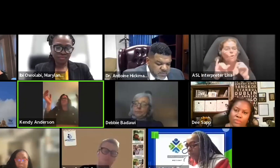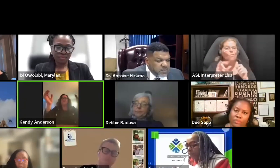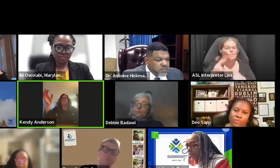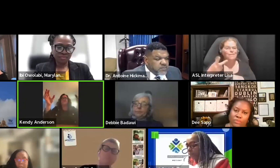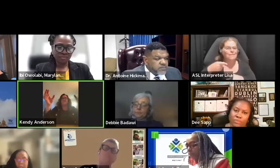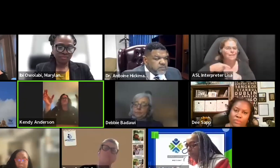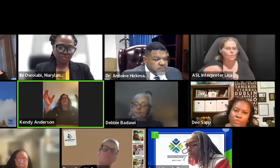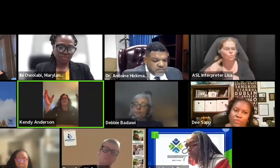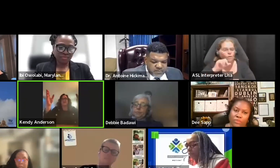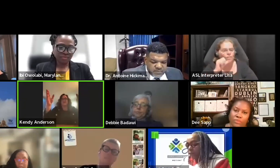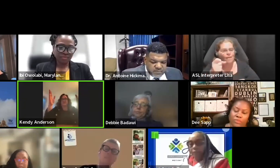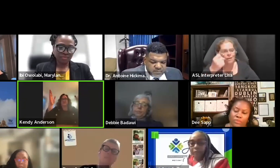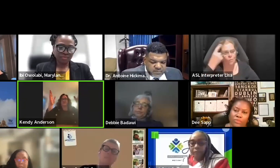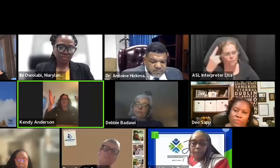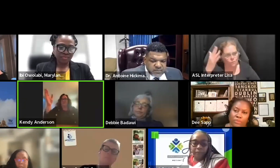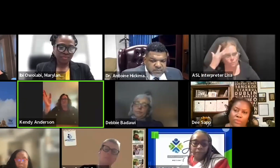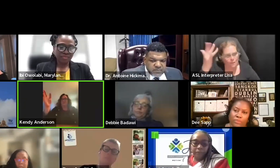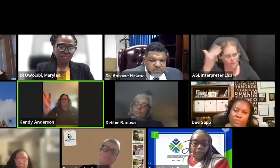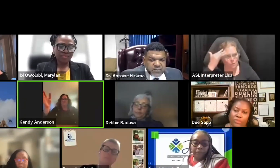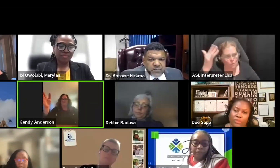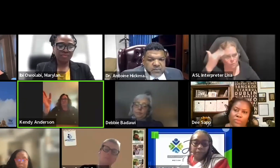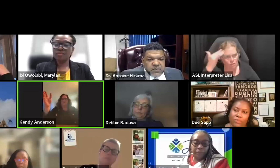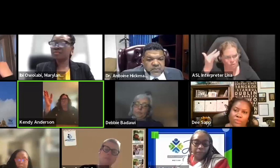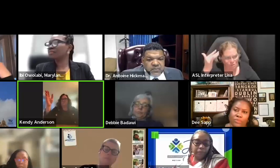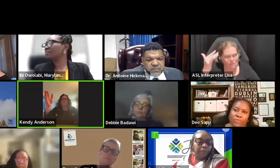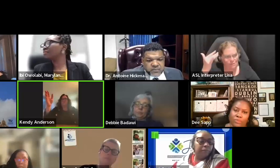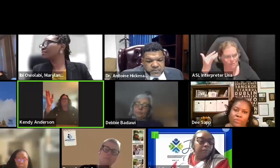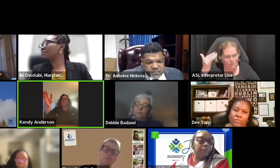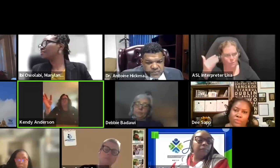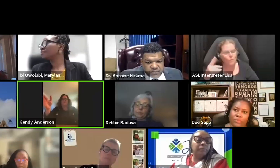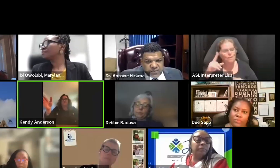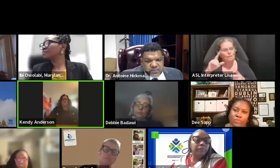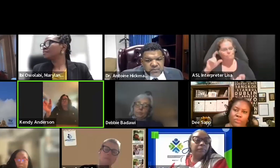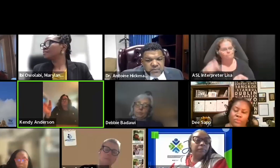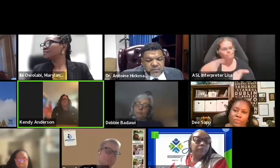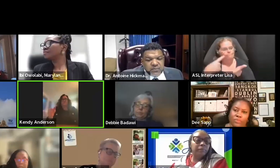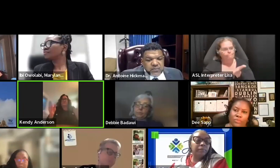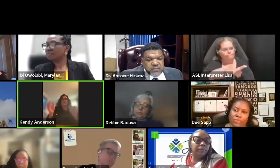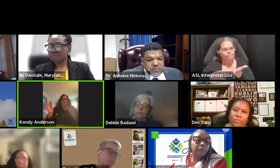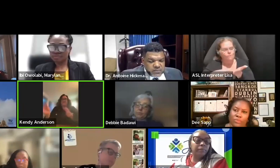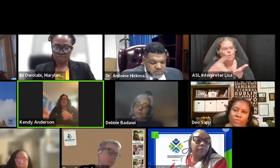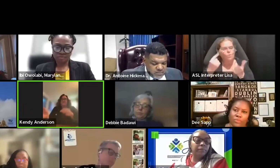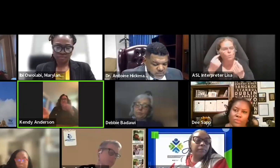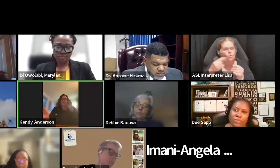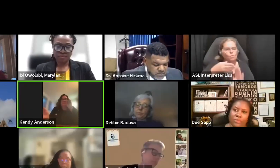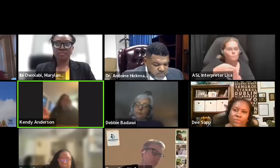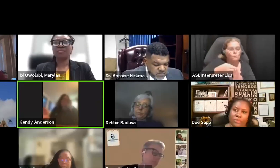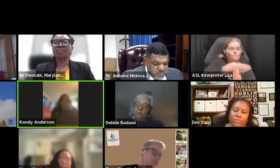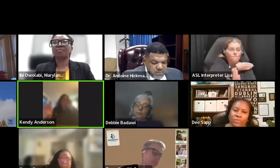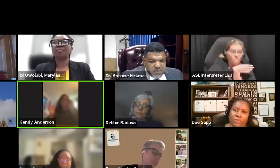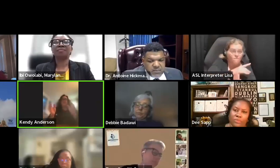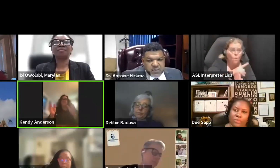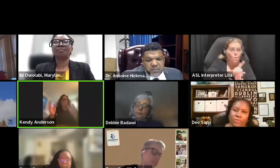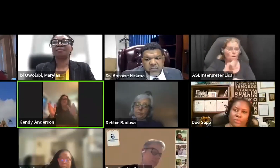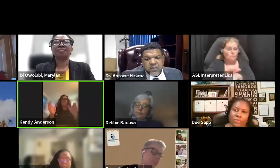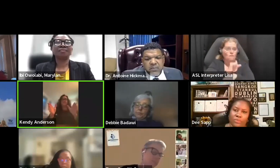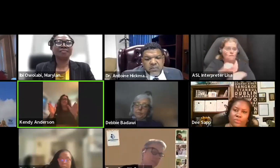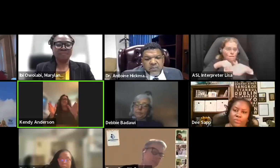so we've been talking a lot about what do you have to do before the first day so that